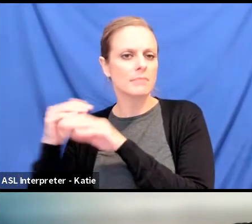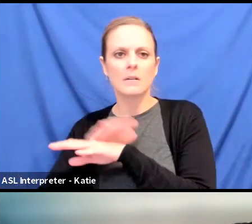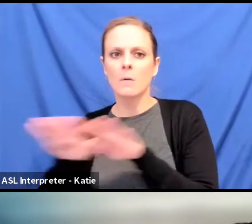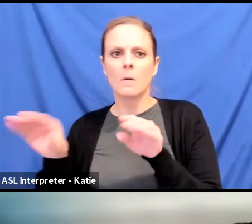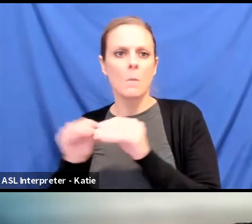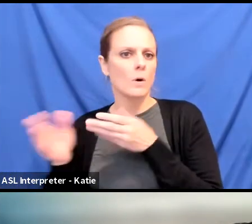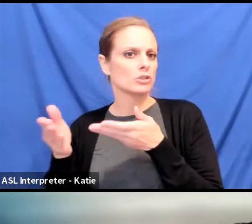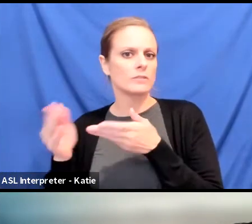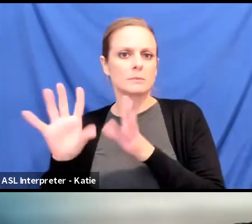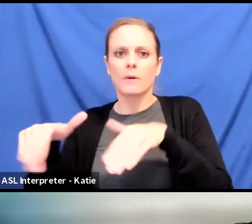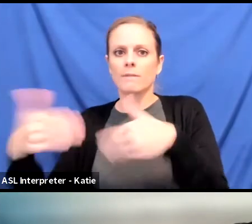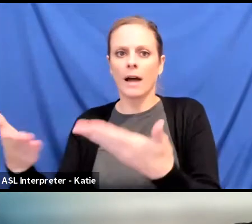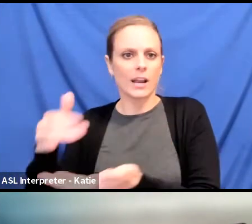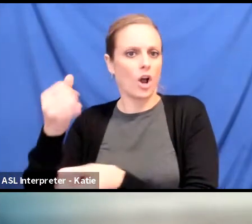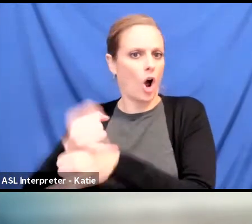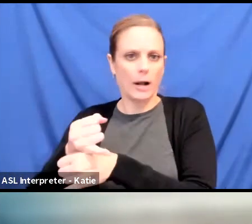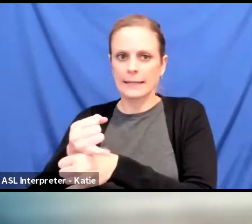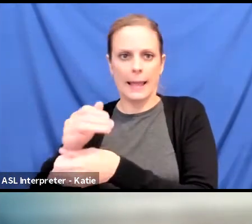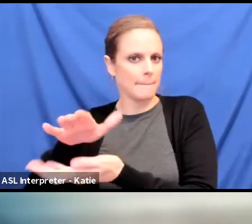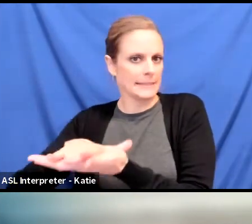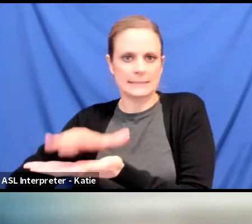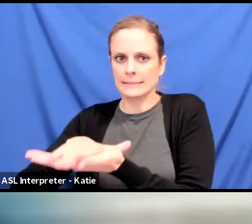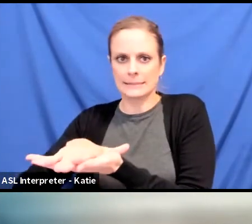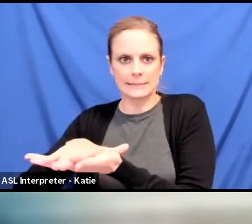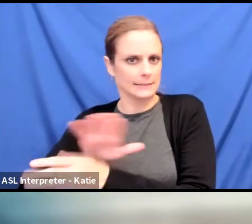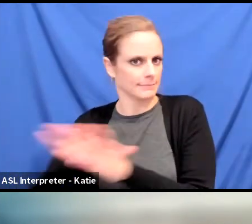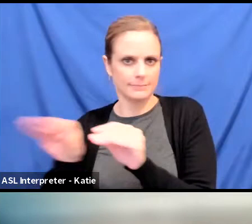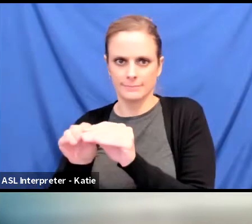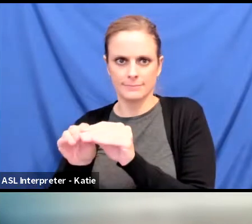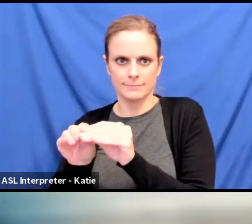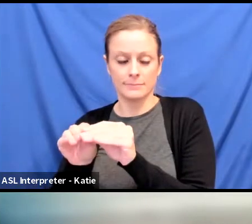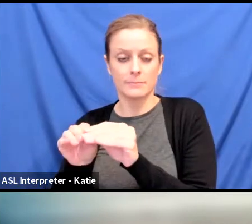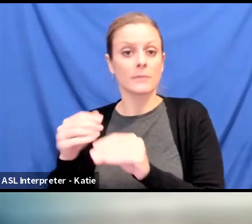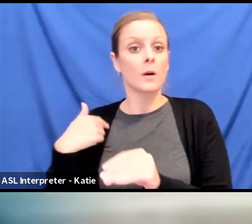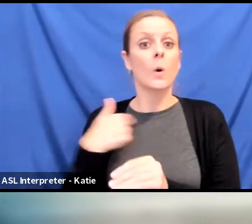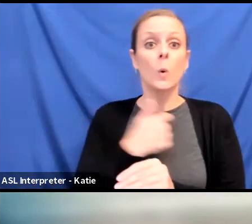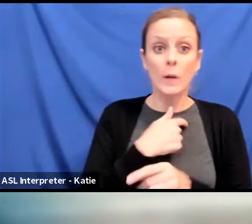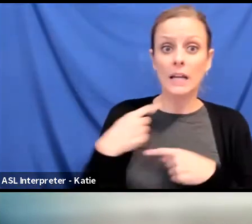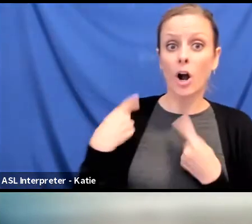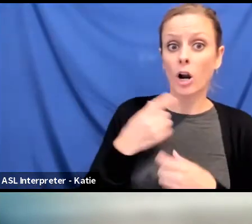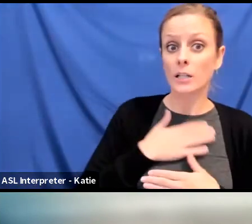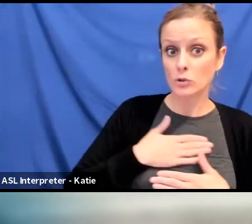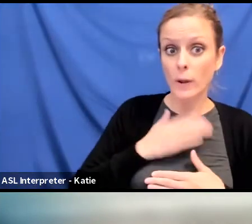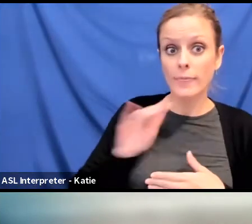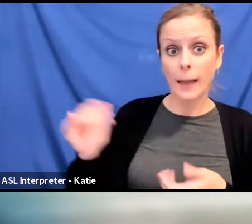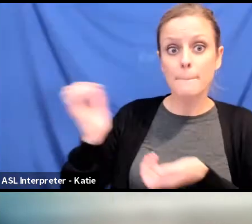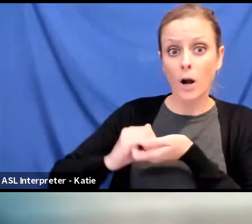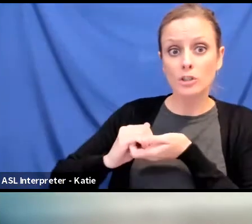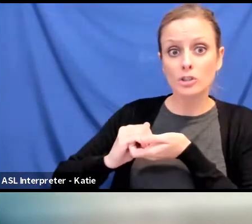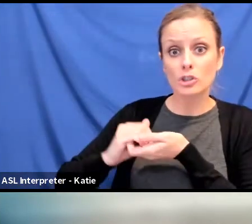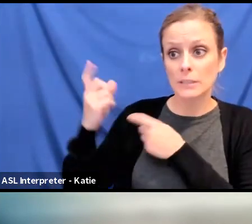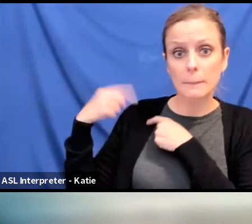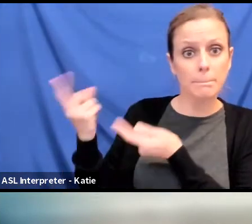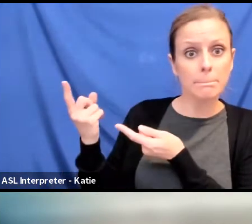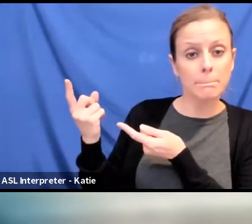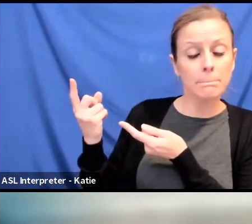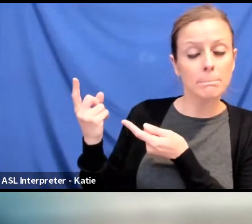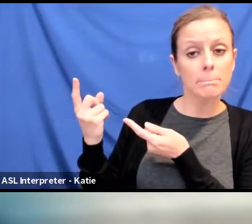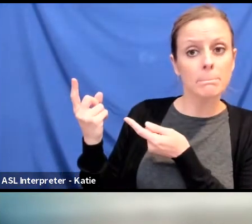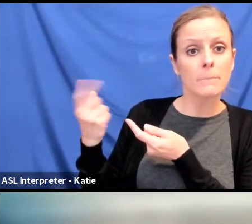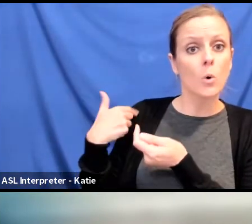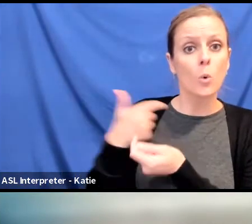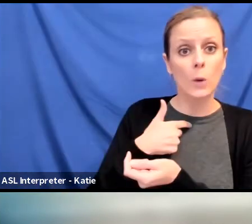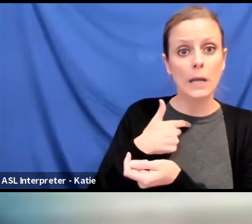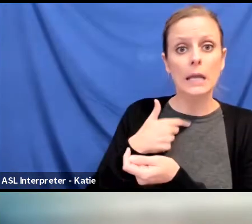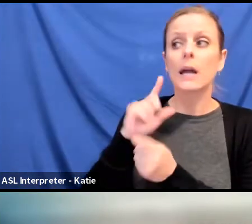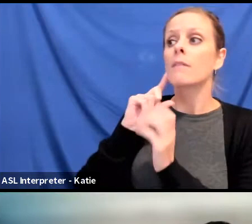on campus. And we are really enjoying that partnership. We have observed